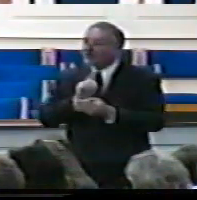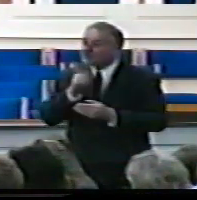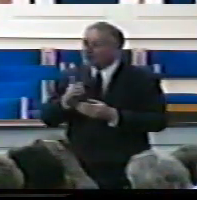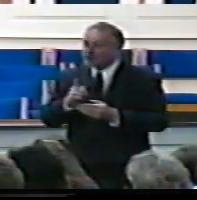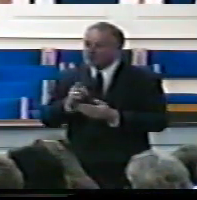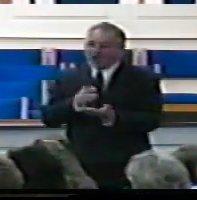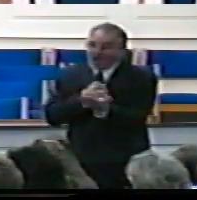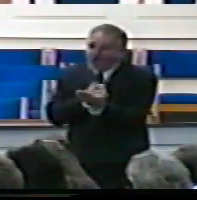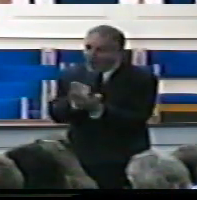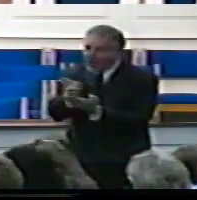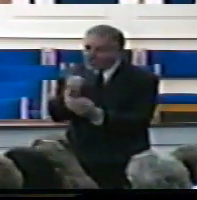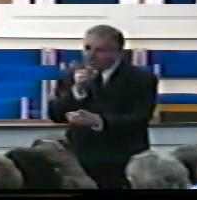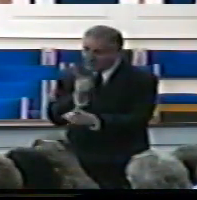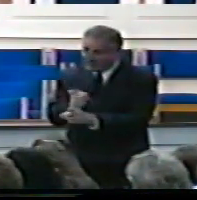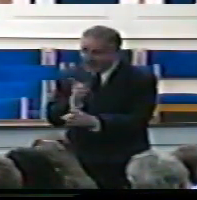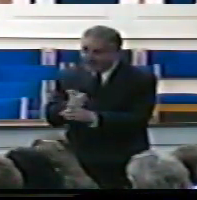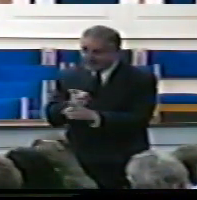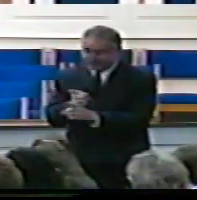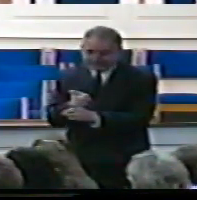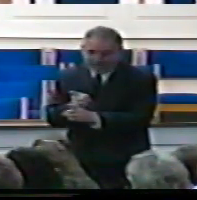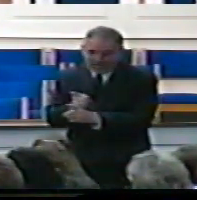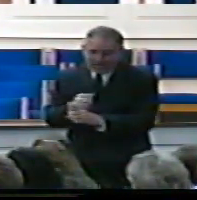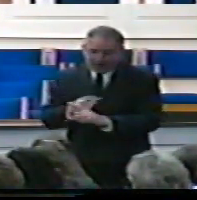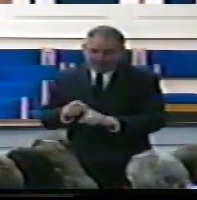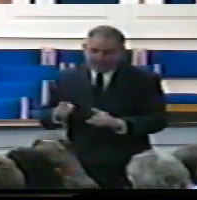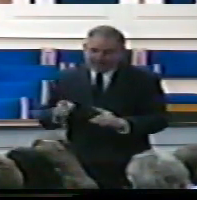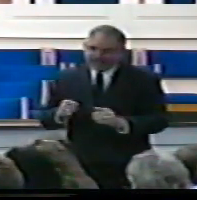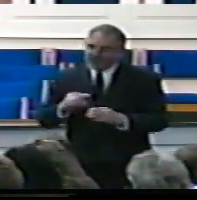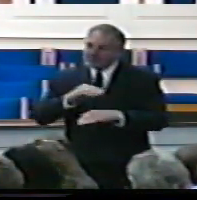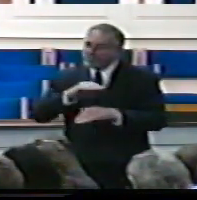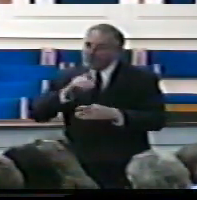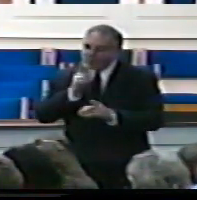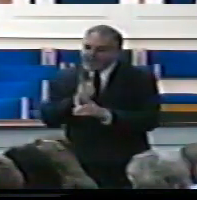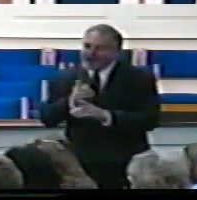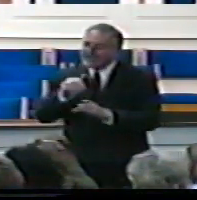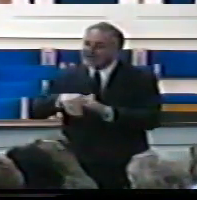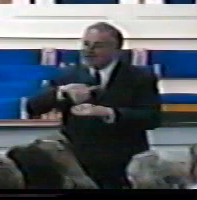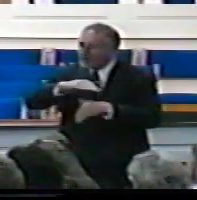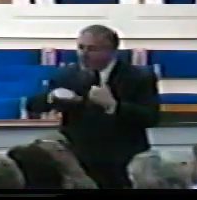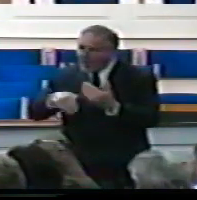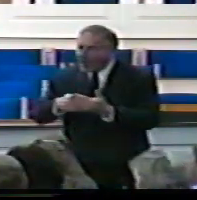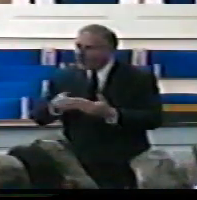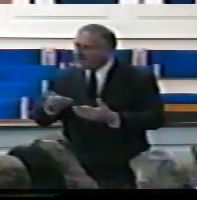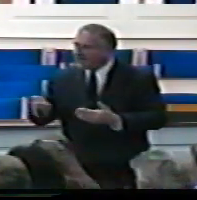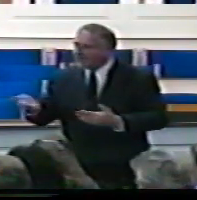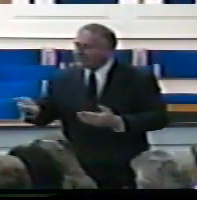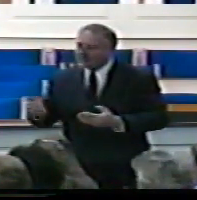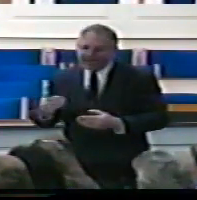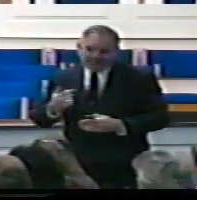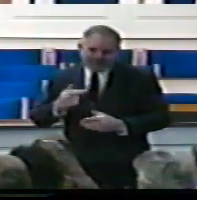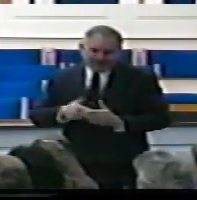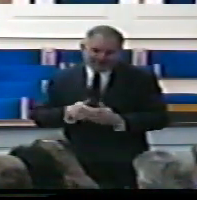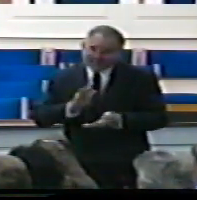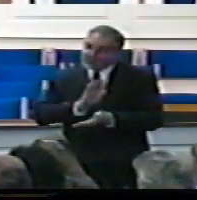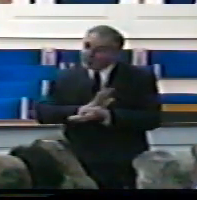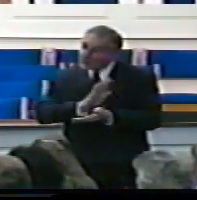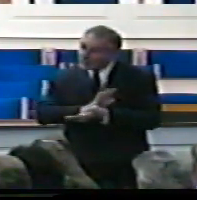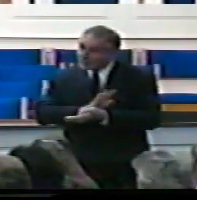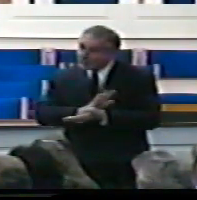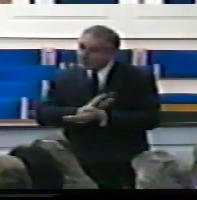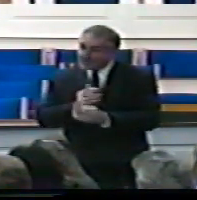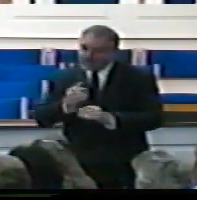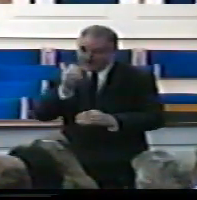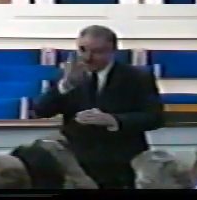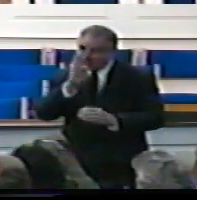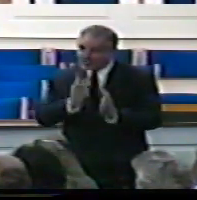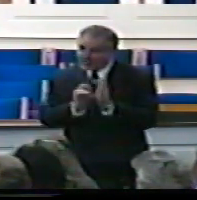correct, and his precepts to be right in all things. Now, there's the schooling. It's the Scriptures he schools us with.